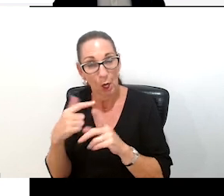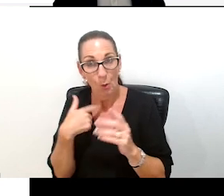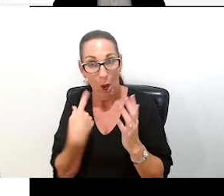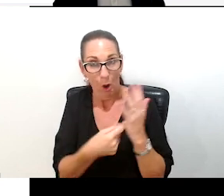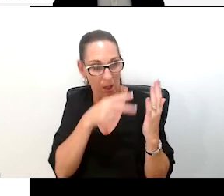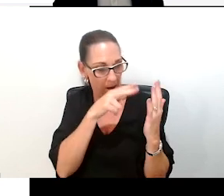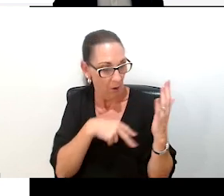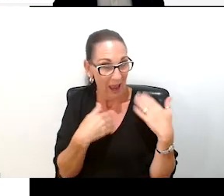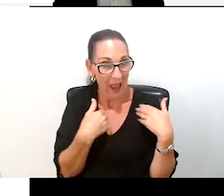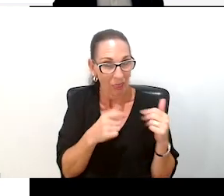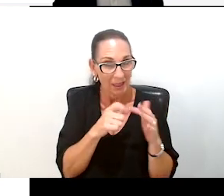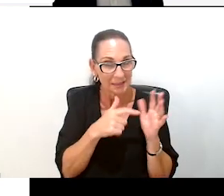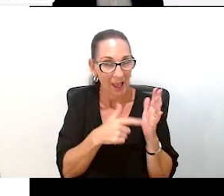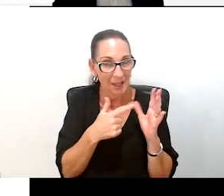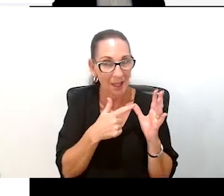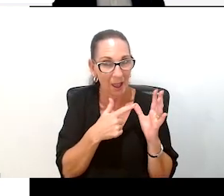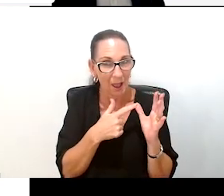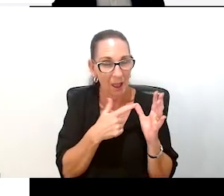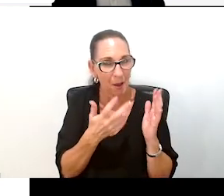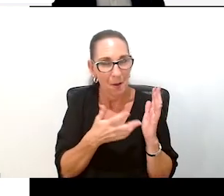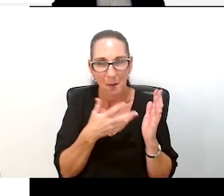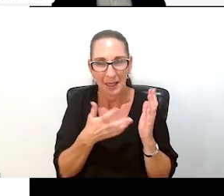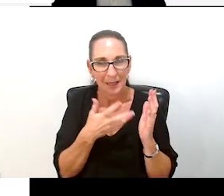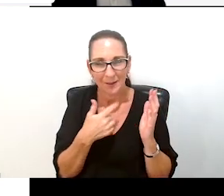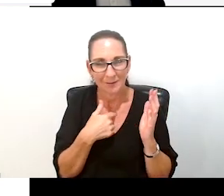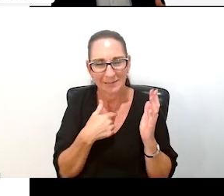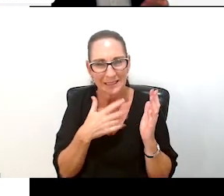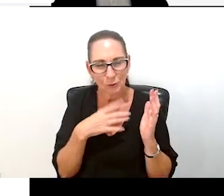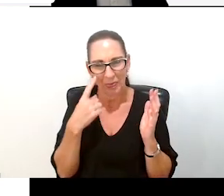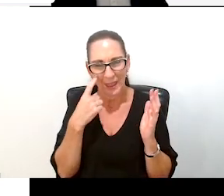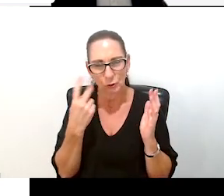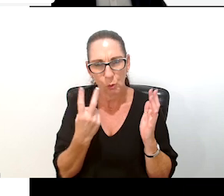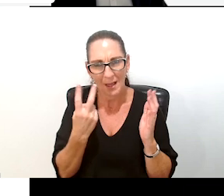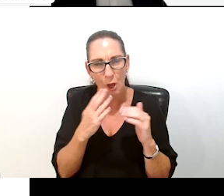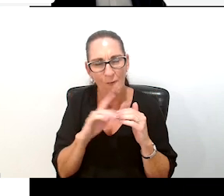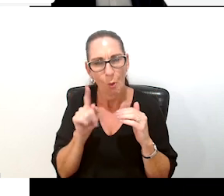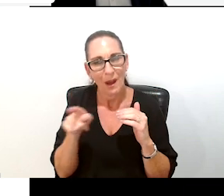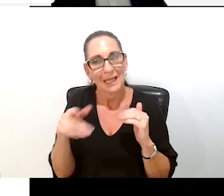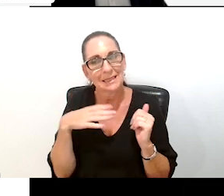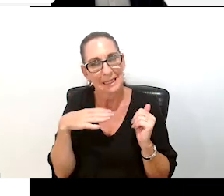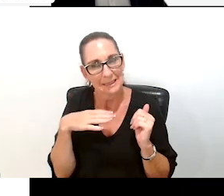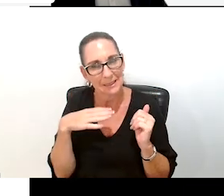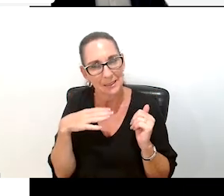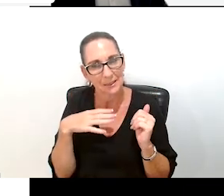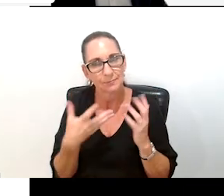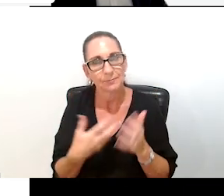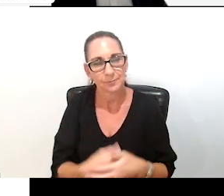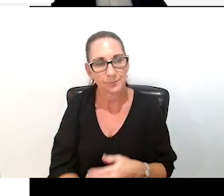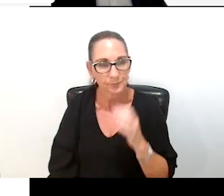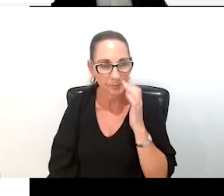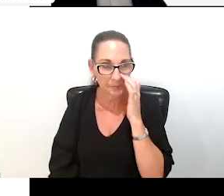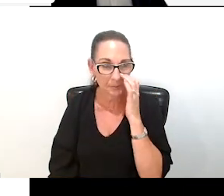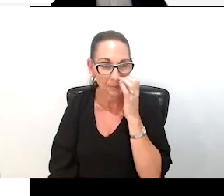seeing a very small proportion of people's needs. And so again, it just emphasised this siloing. We